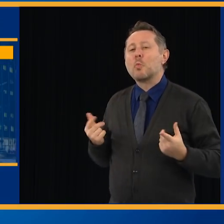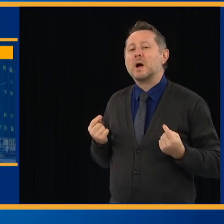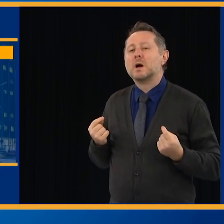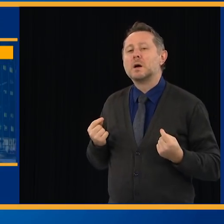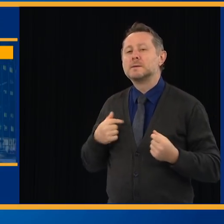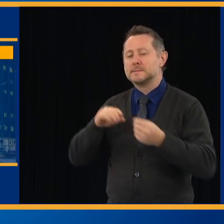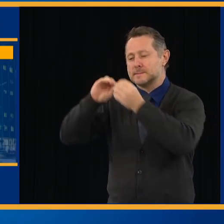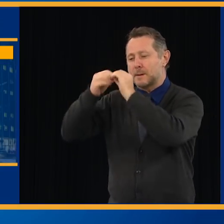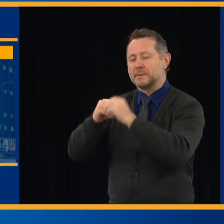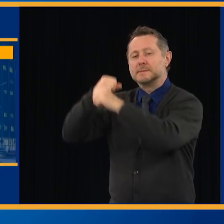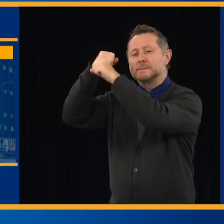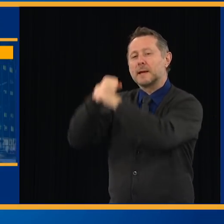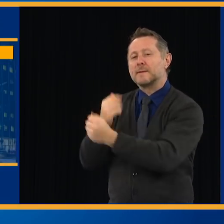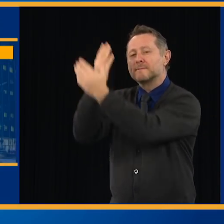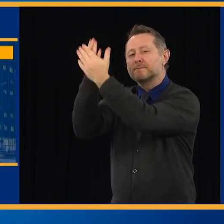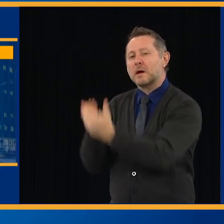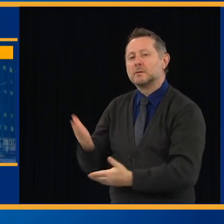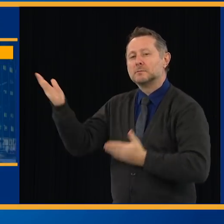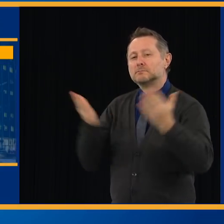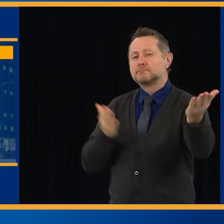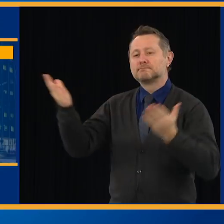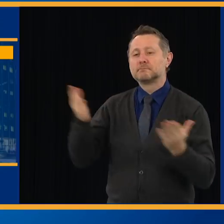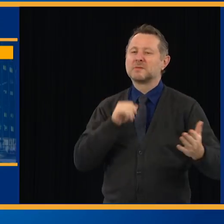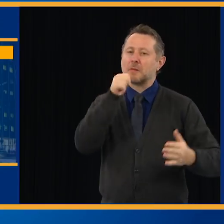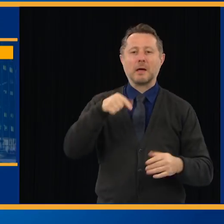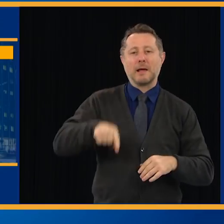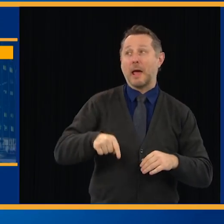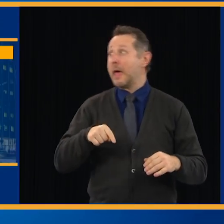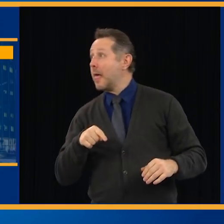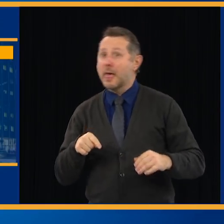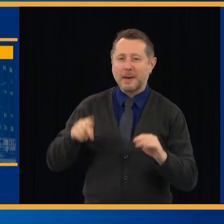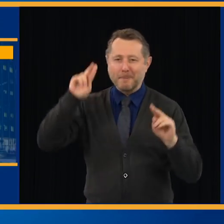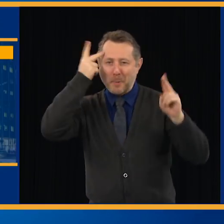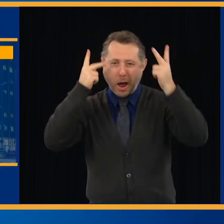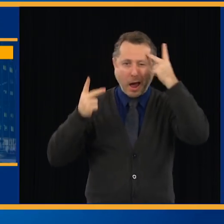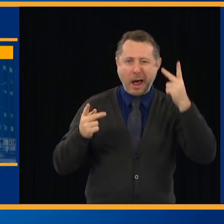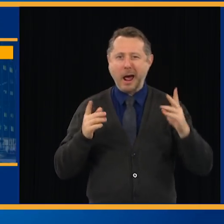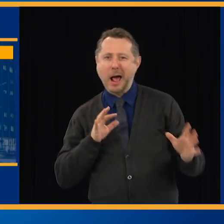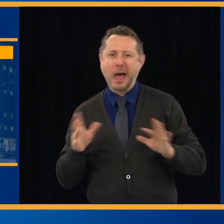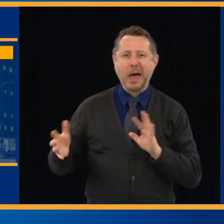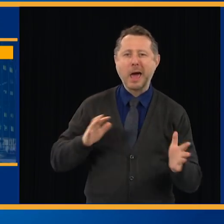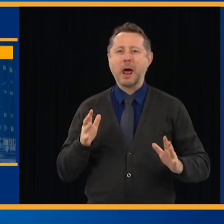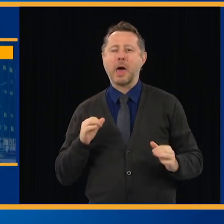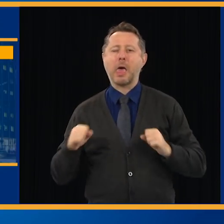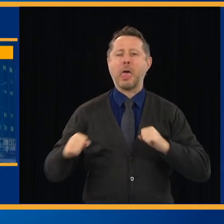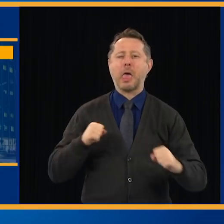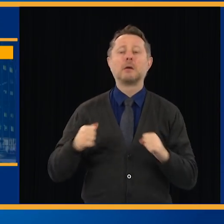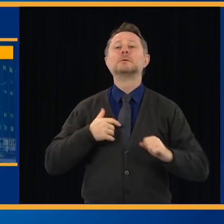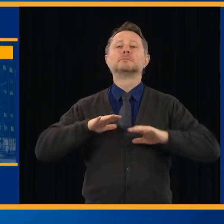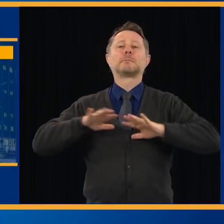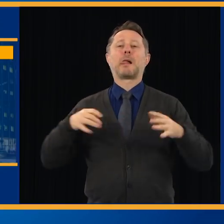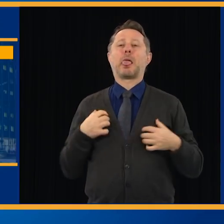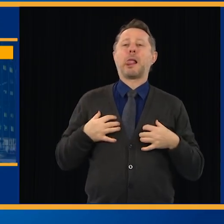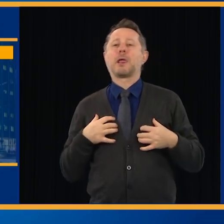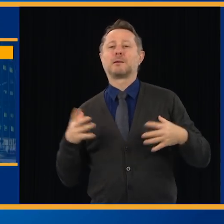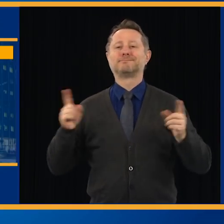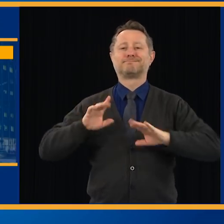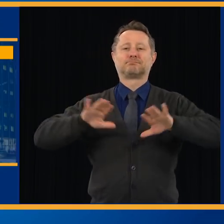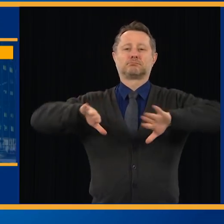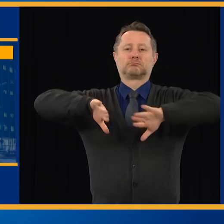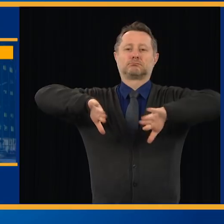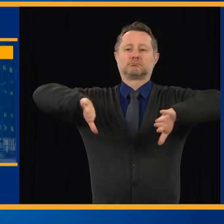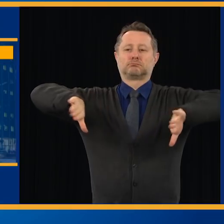about spin. This is not about emotion. There are no conspiracy theories at work here. We outlined